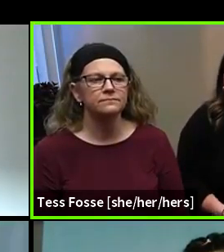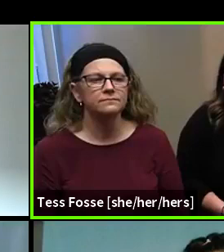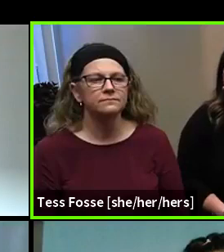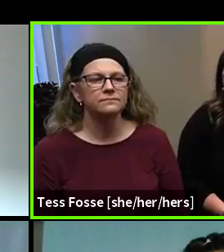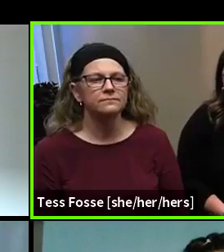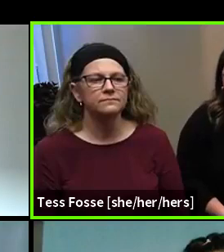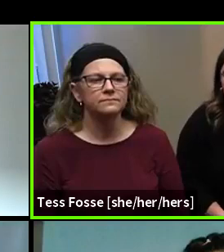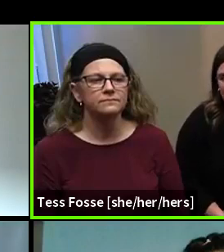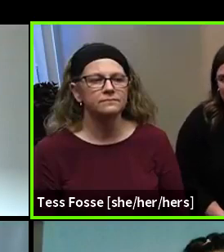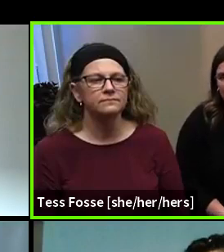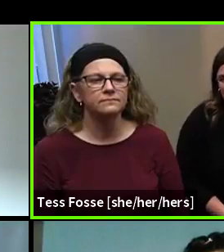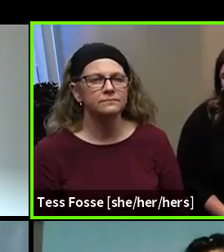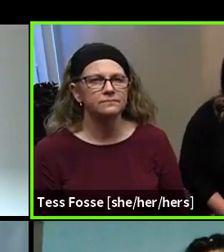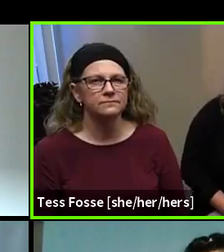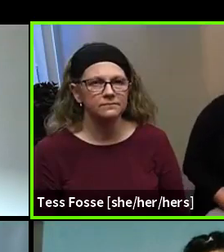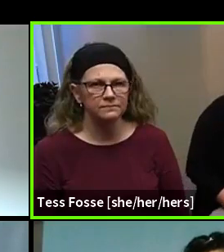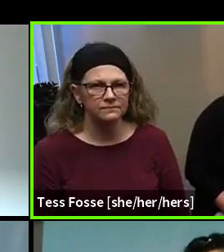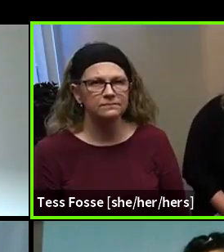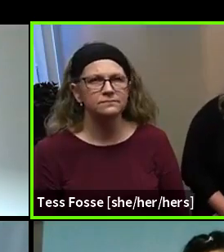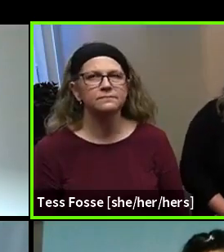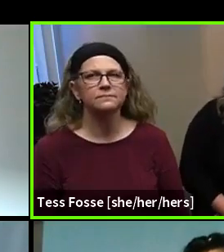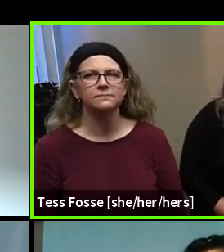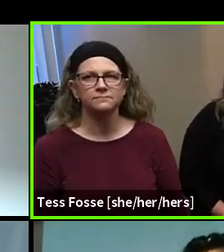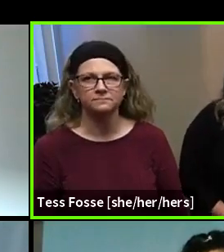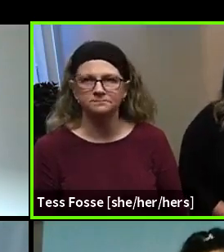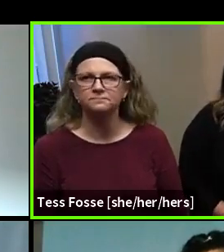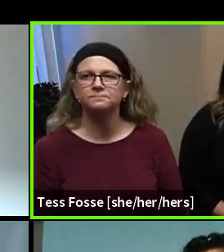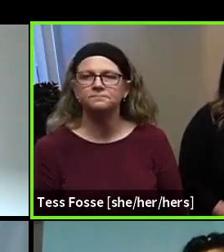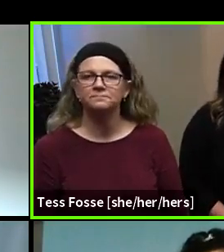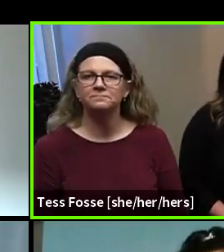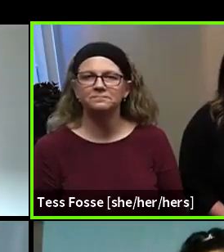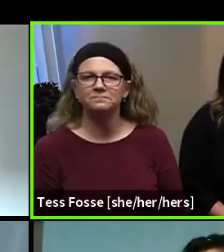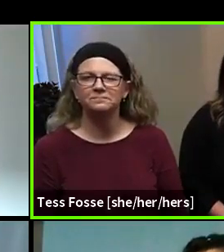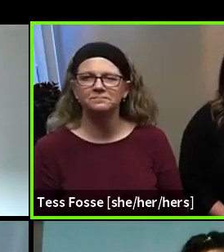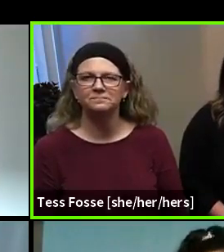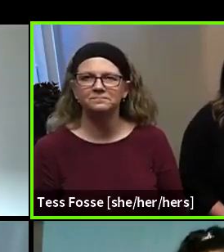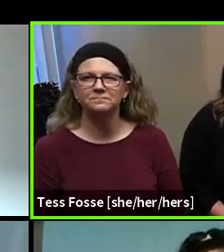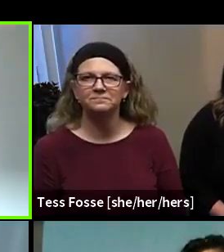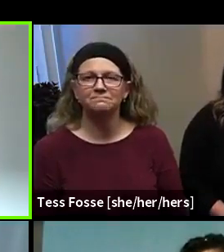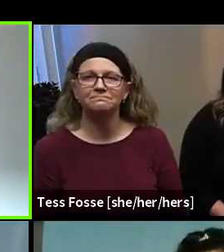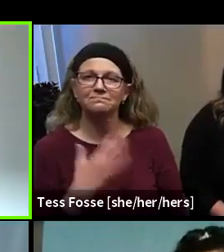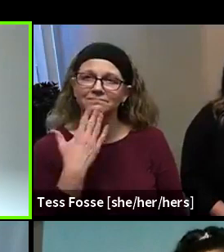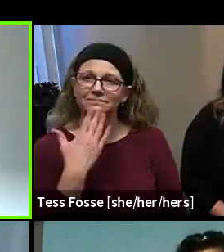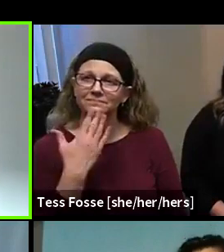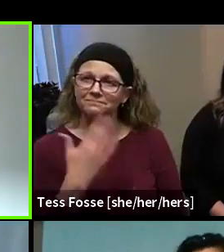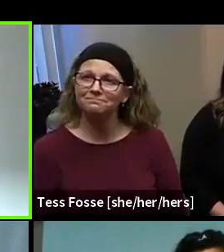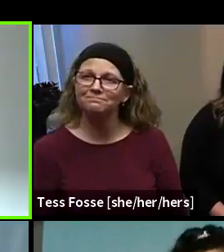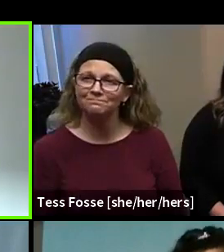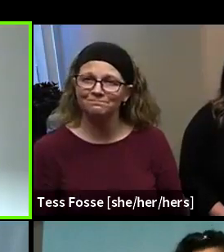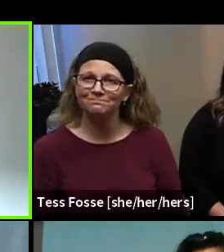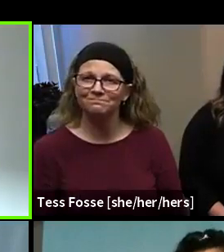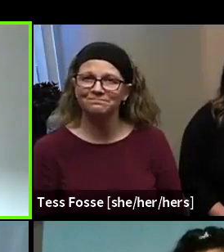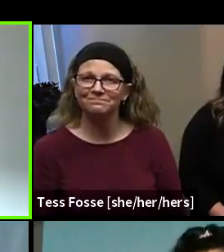individuals have greater access to communication and be successful. Thank you.